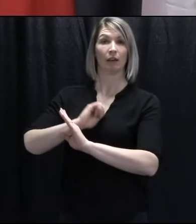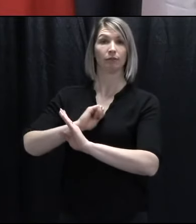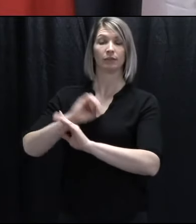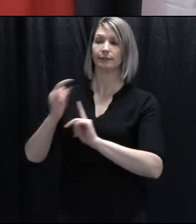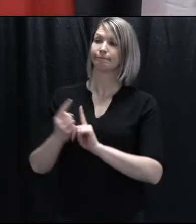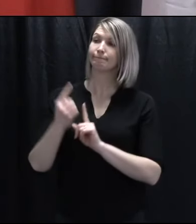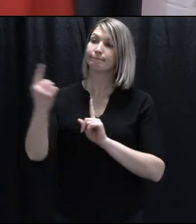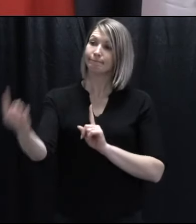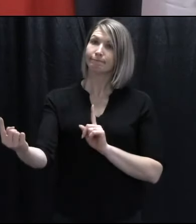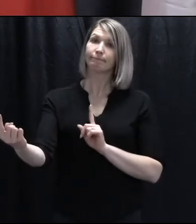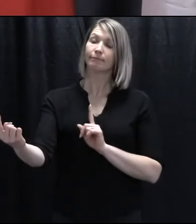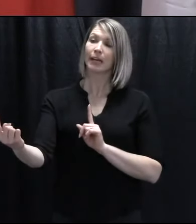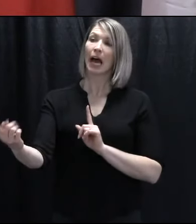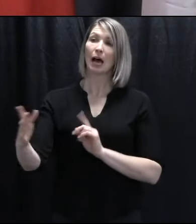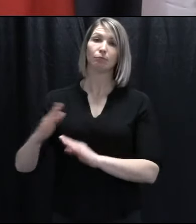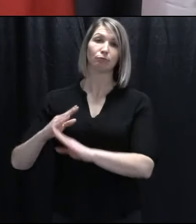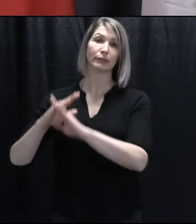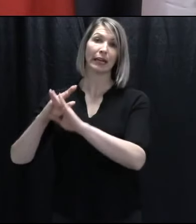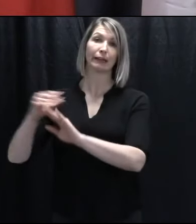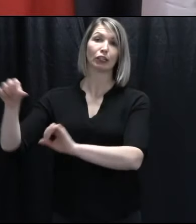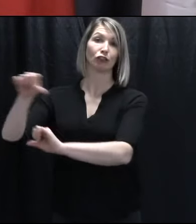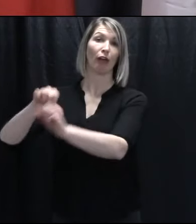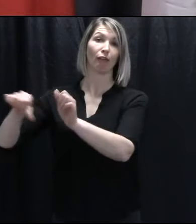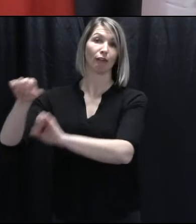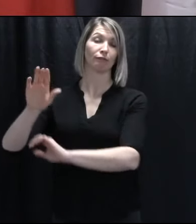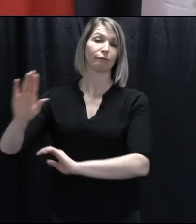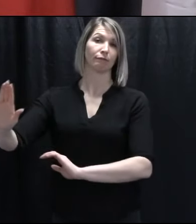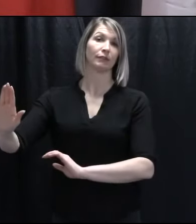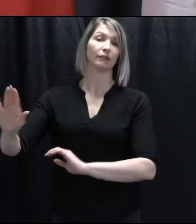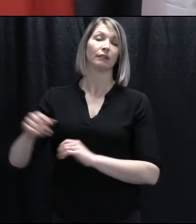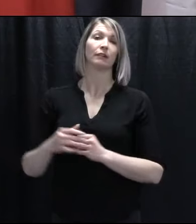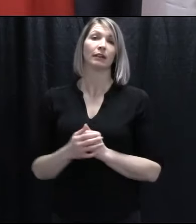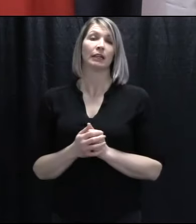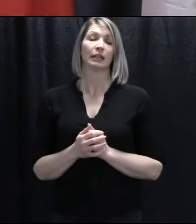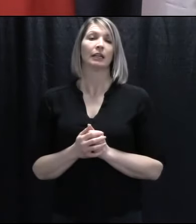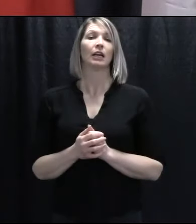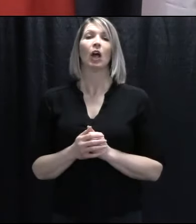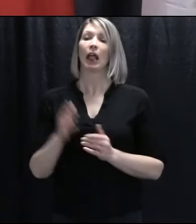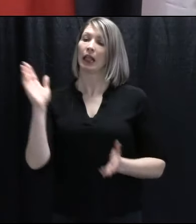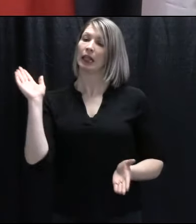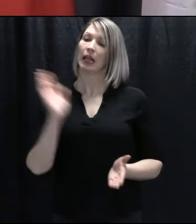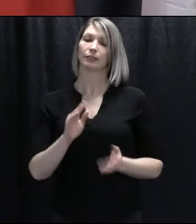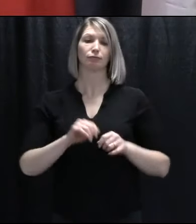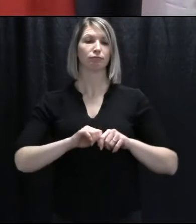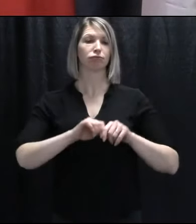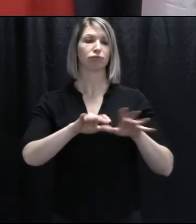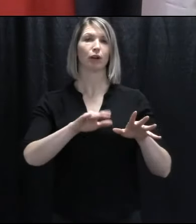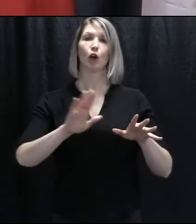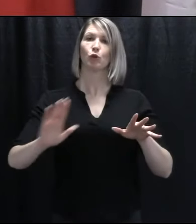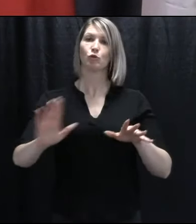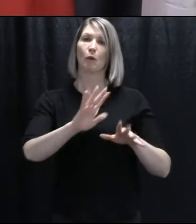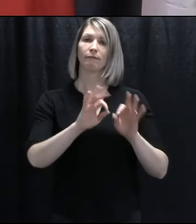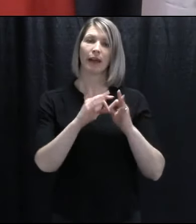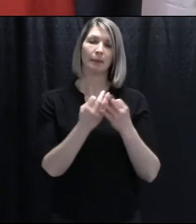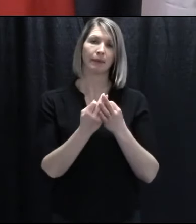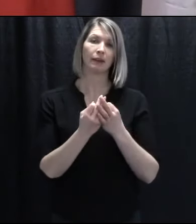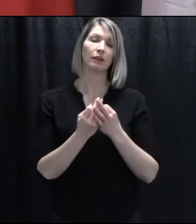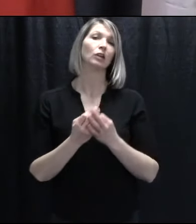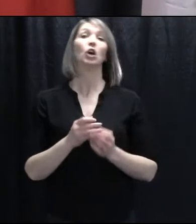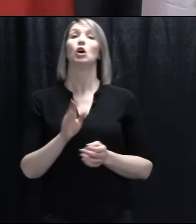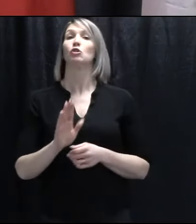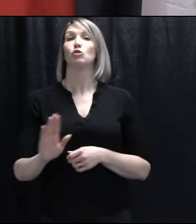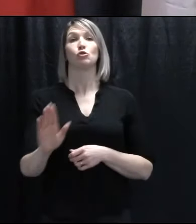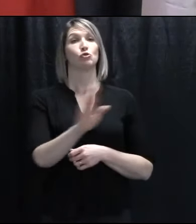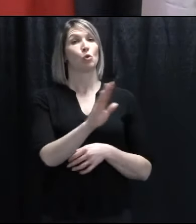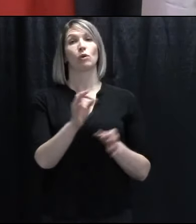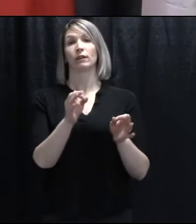the spread to your family members and loved ones and friends around you. So take whatever the appropriate measures would be. You make that decision on